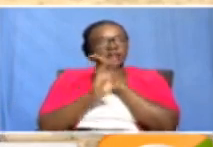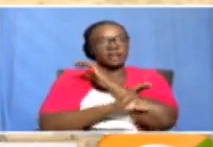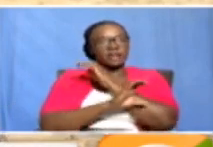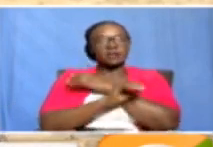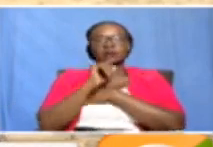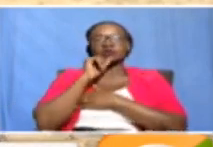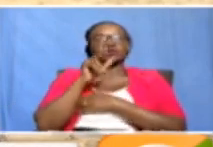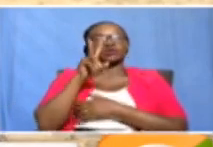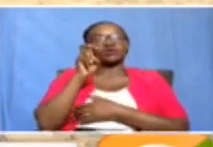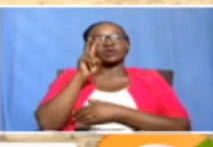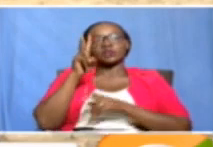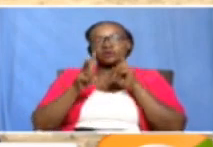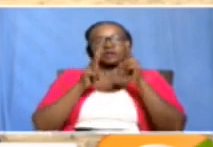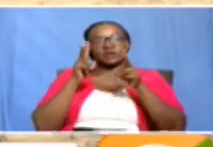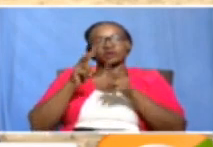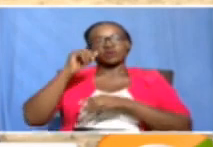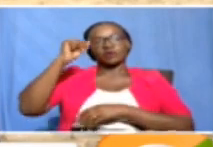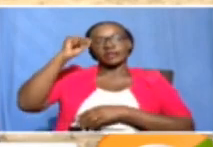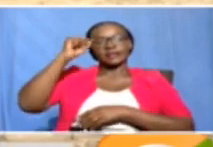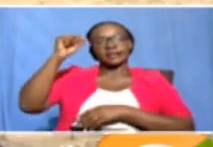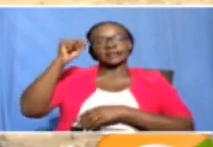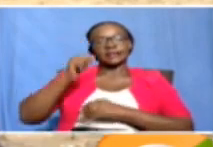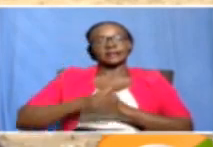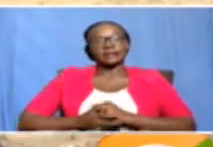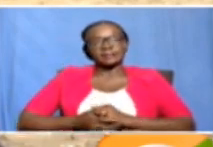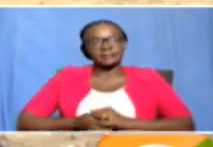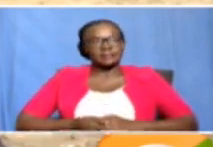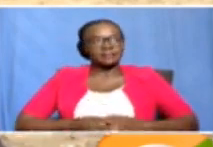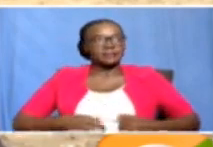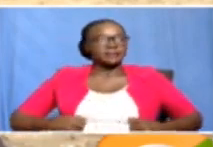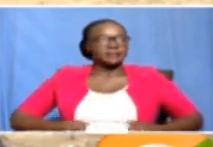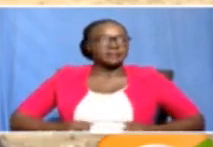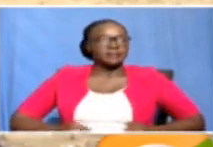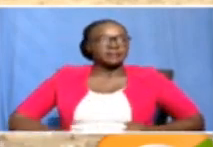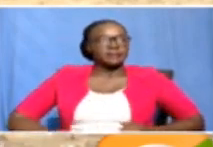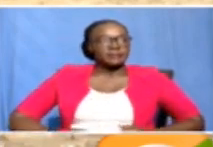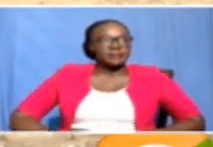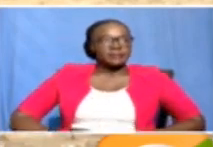succession politics. Stephen Letoo, Citizen Television, Syokimau, Machakos County.